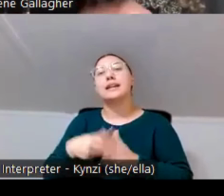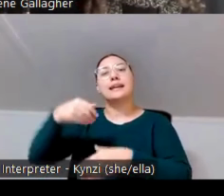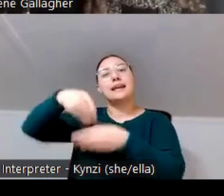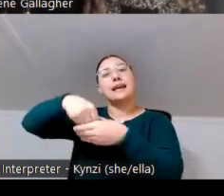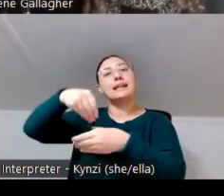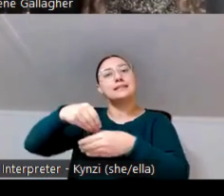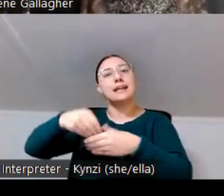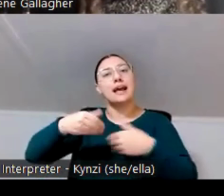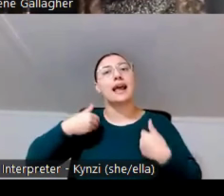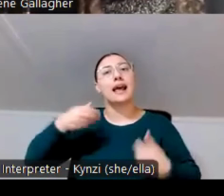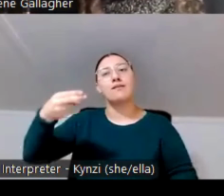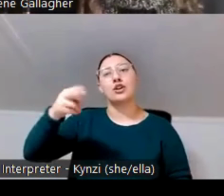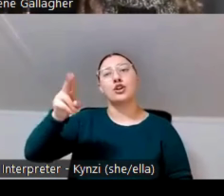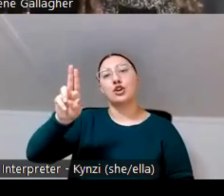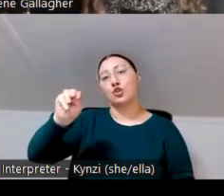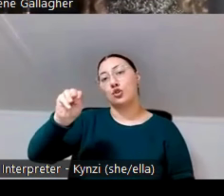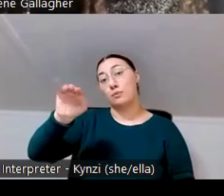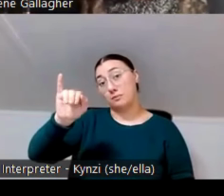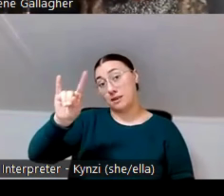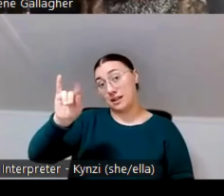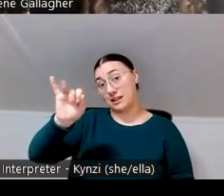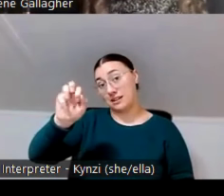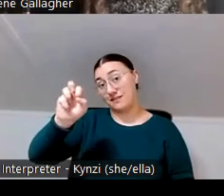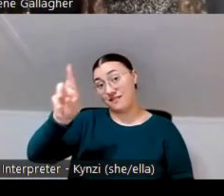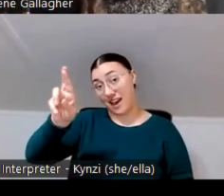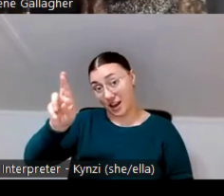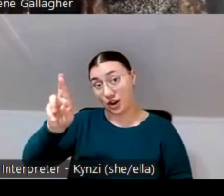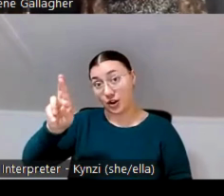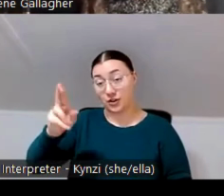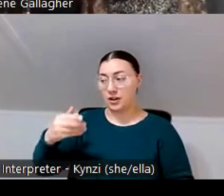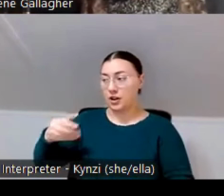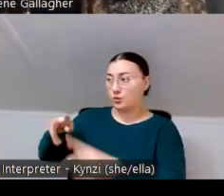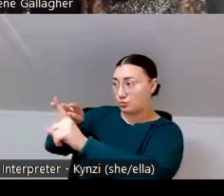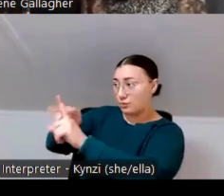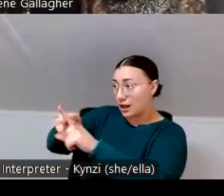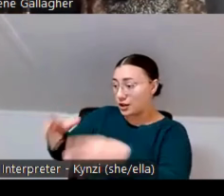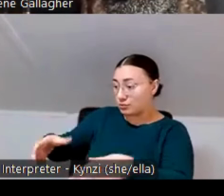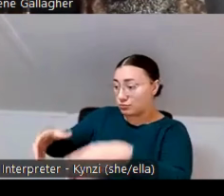hand over it and feel the cool air and moisture.